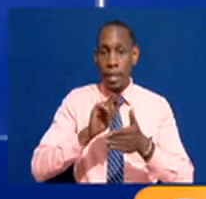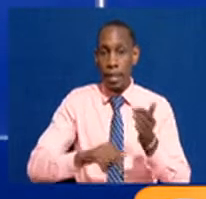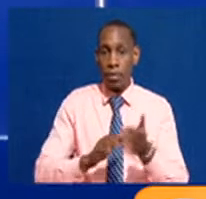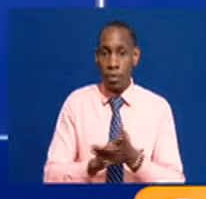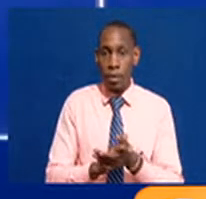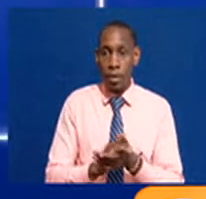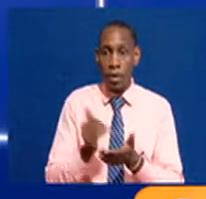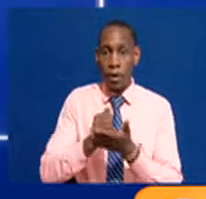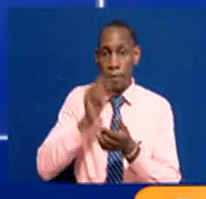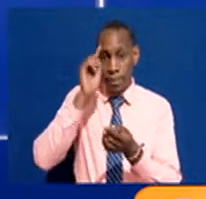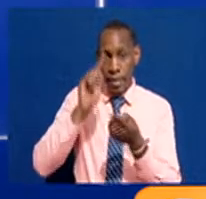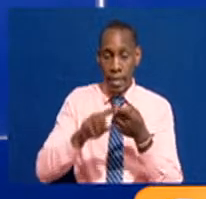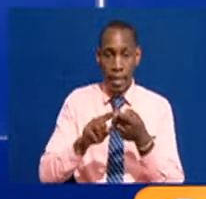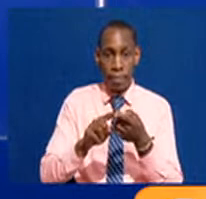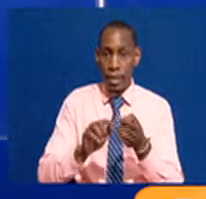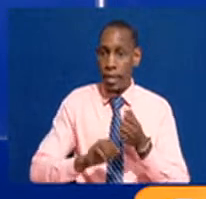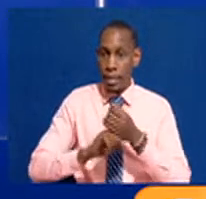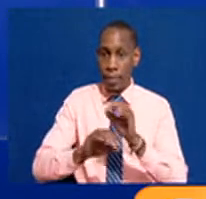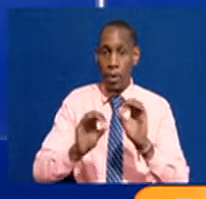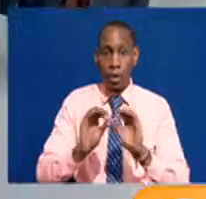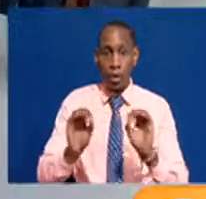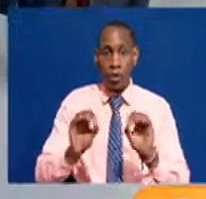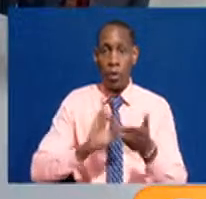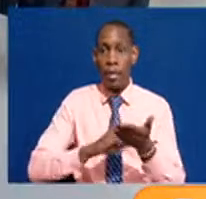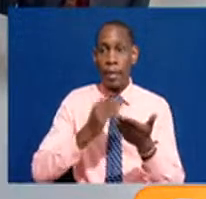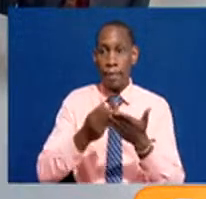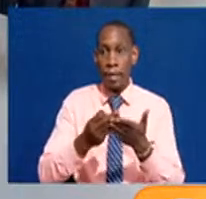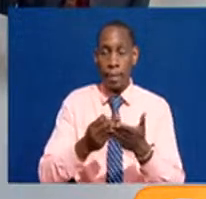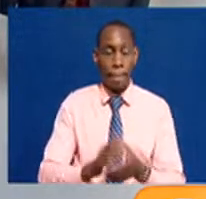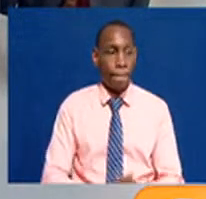office she sought did not support such funding.